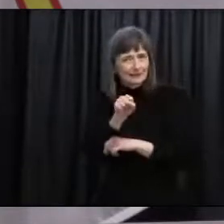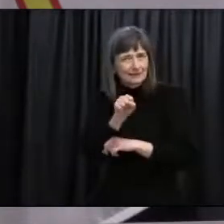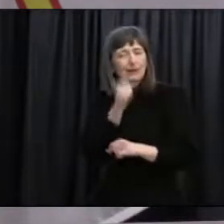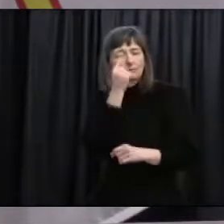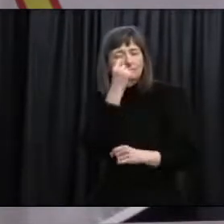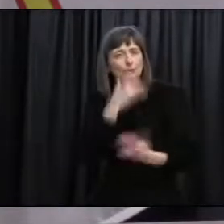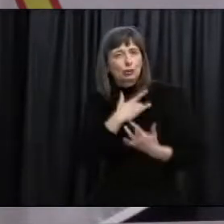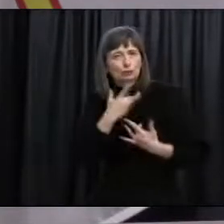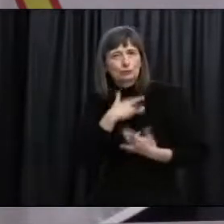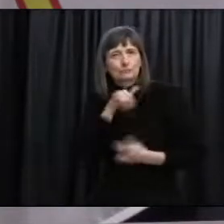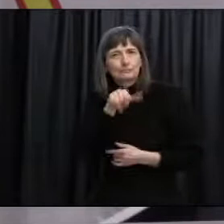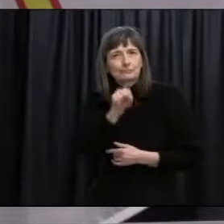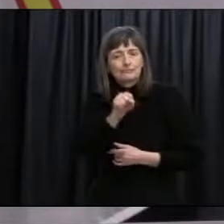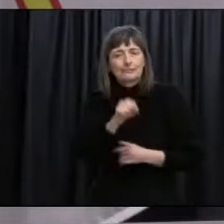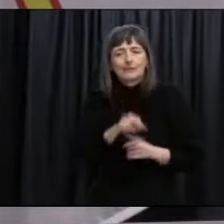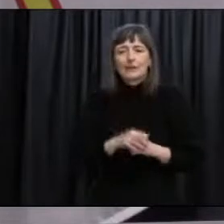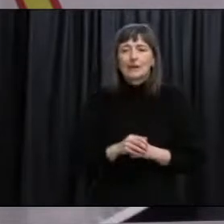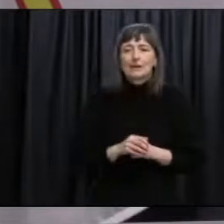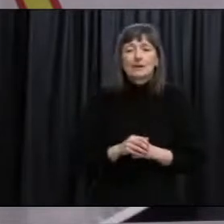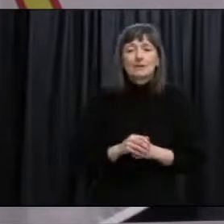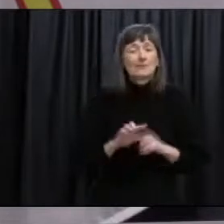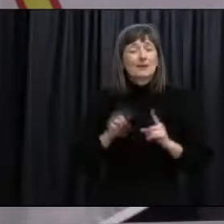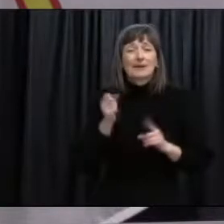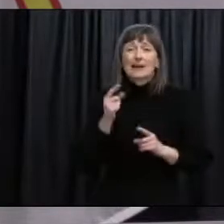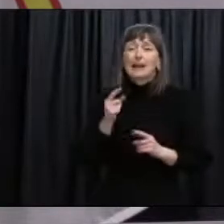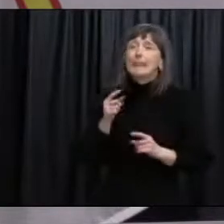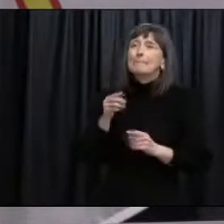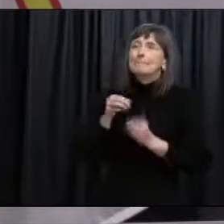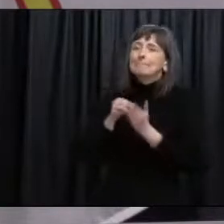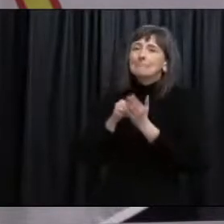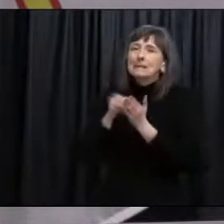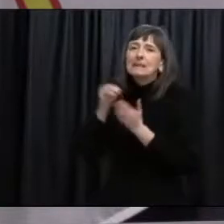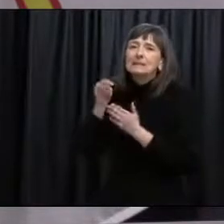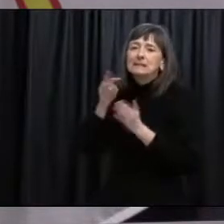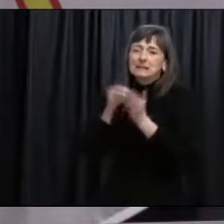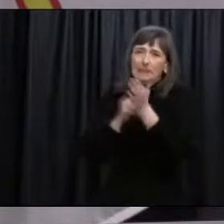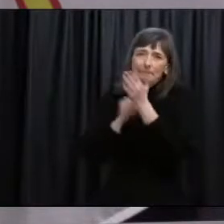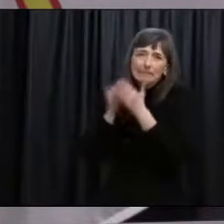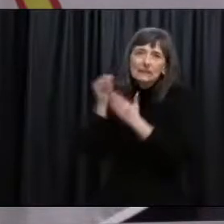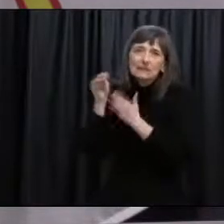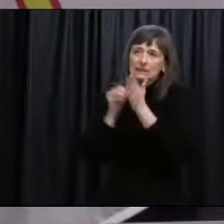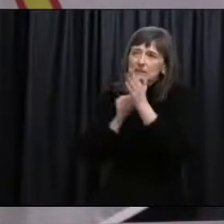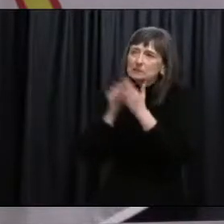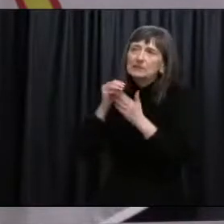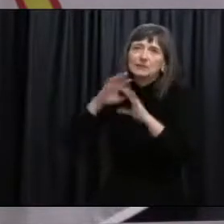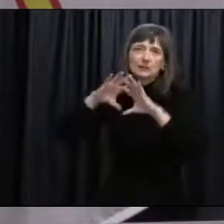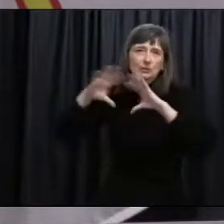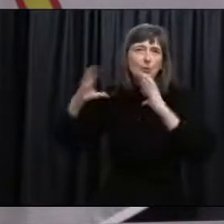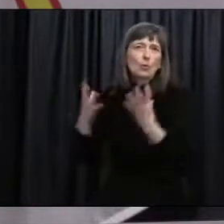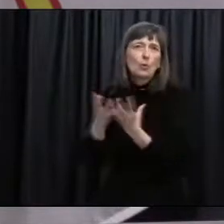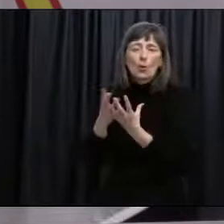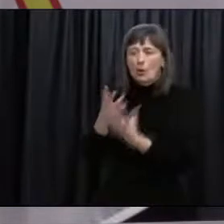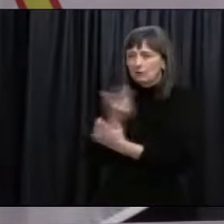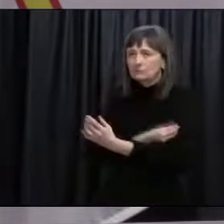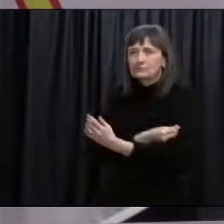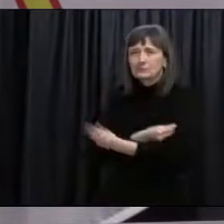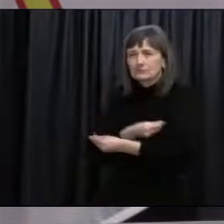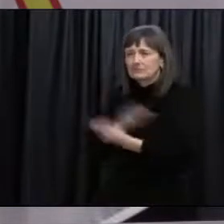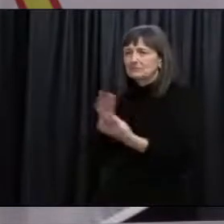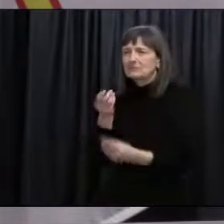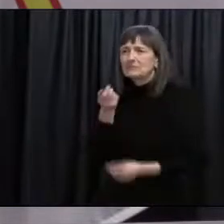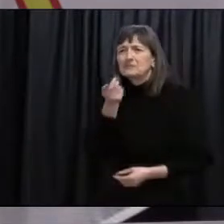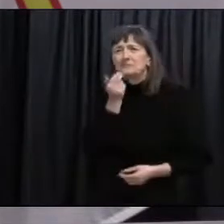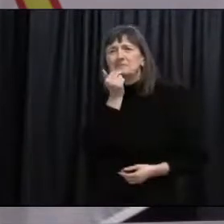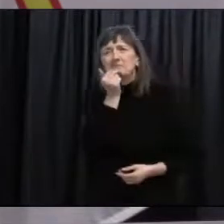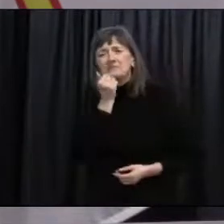that what you have to remember is that out of the millions of doses of this vaccine that have been given around the world, we are still talking about very